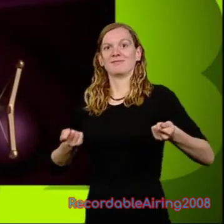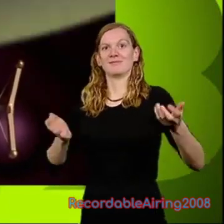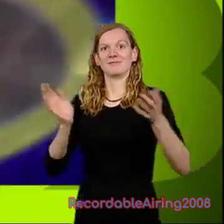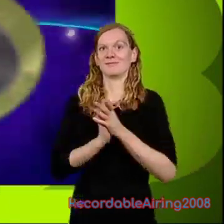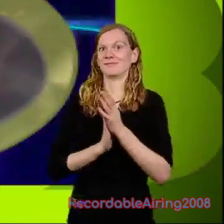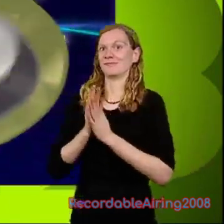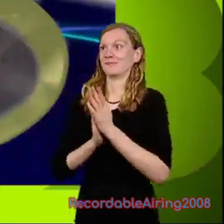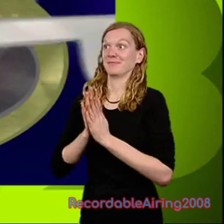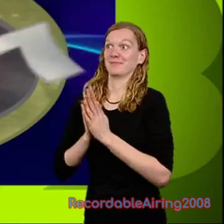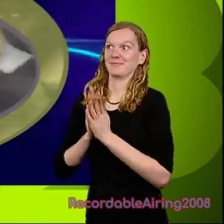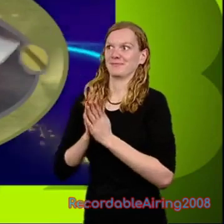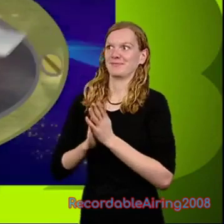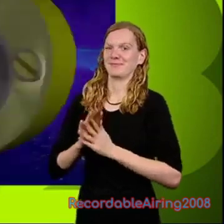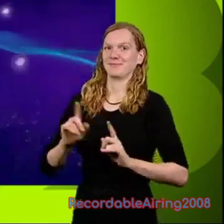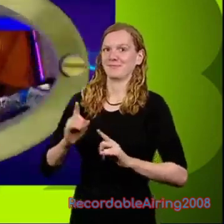tune.